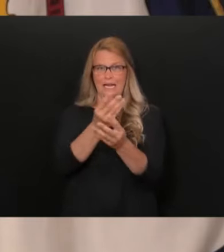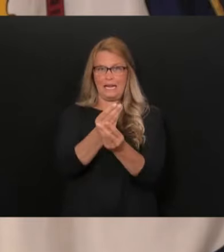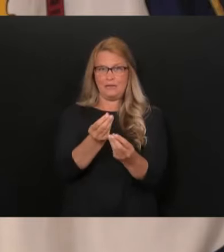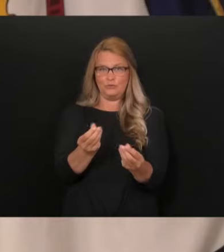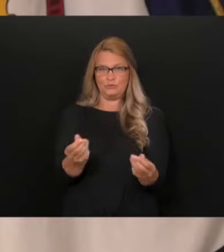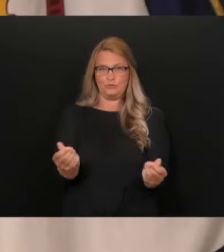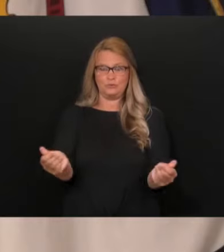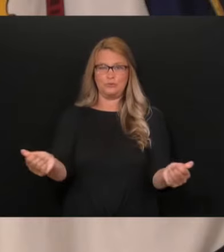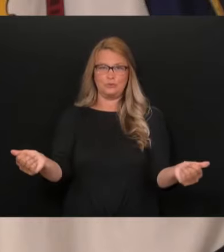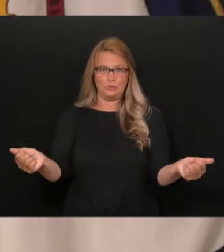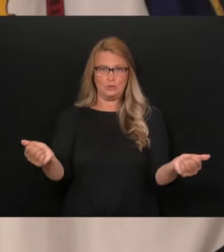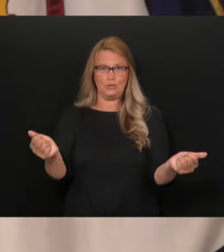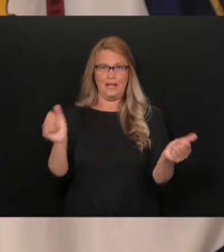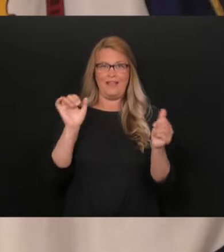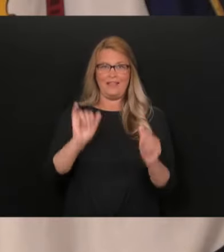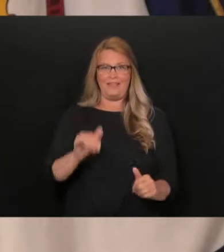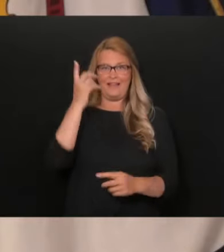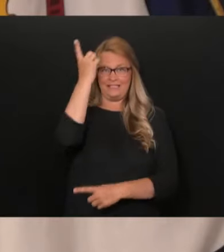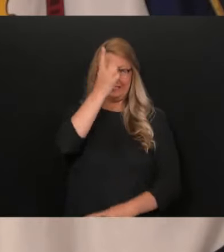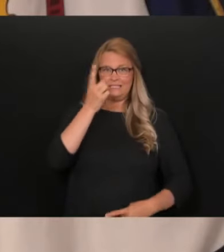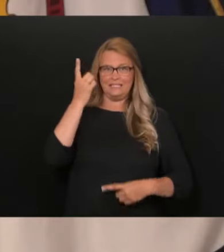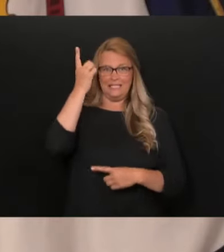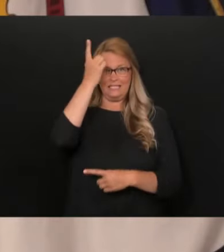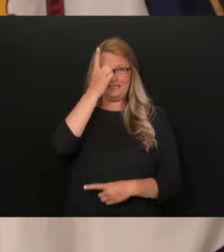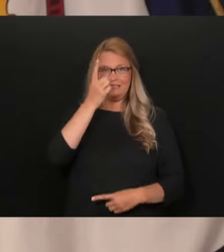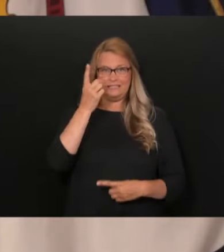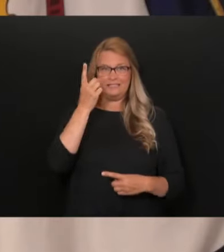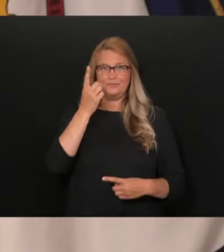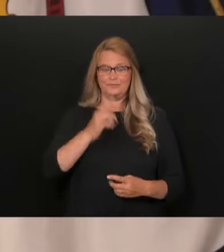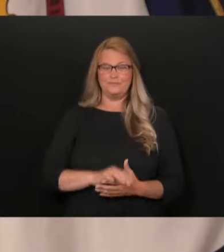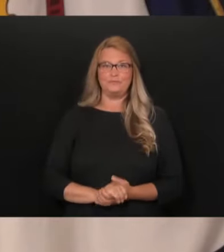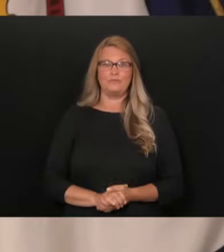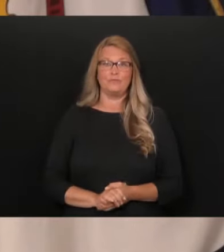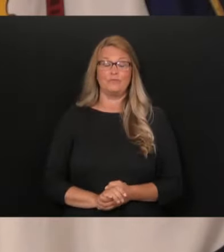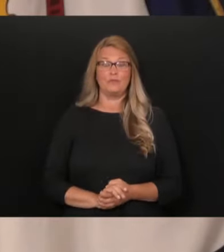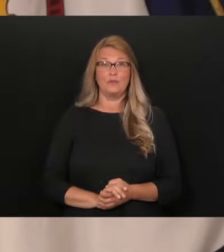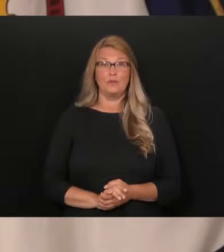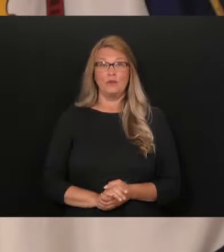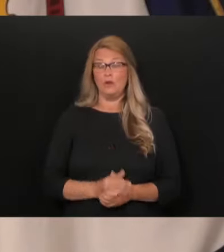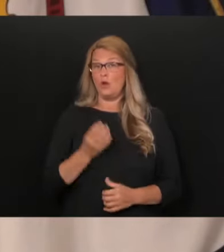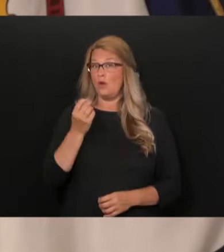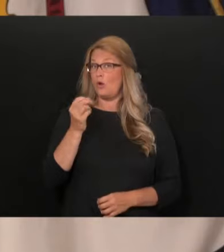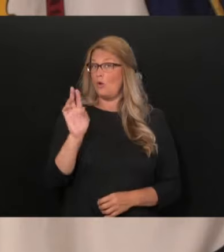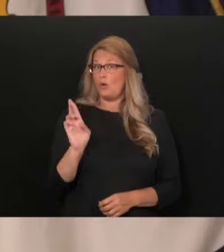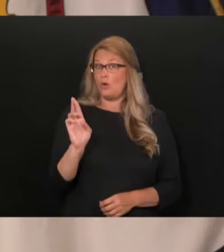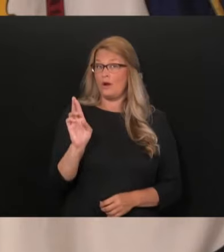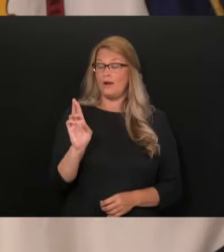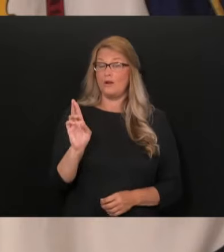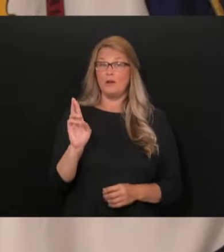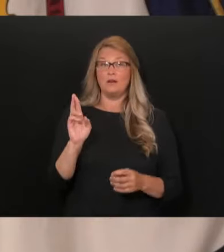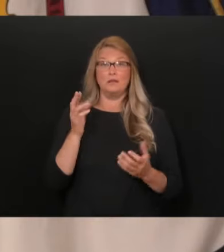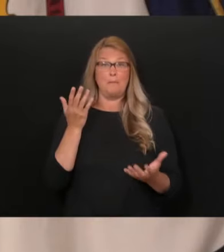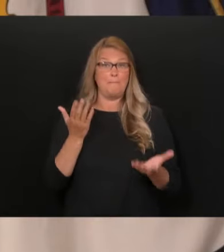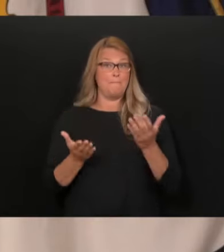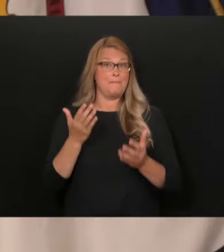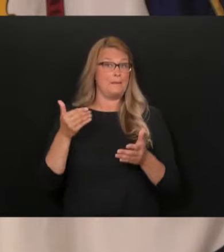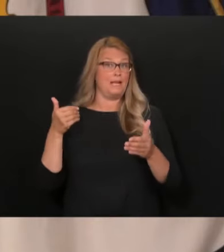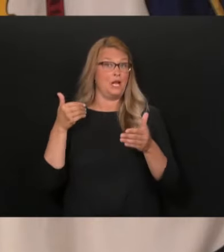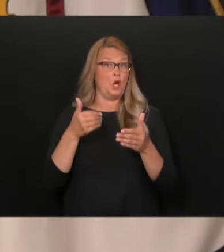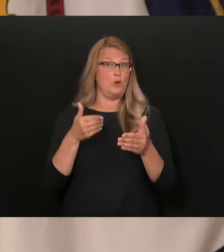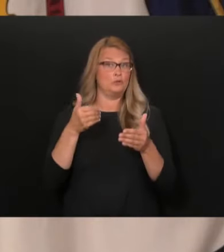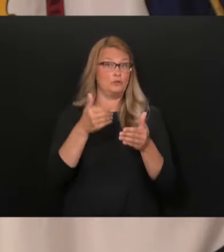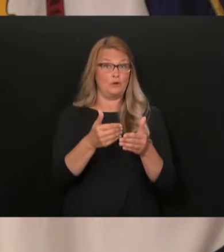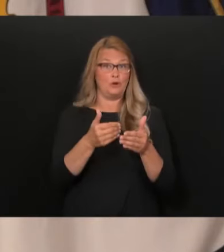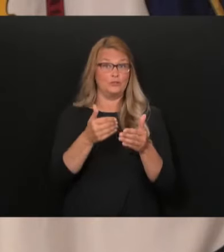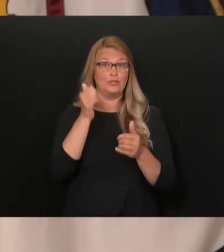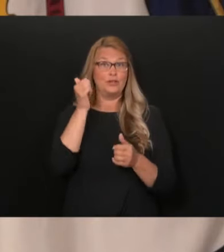this terrible killer just a bad cold. Or even better, we're getting closer and closer